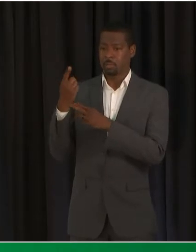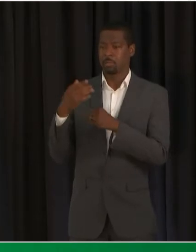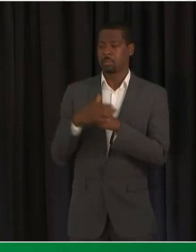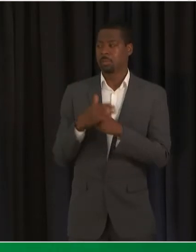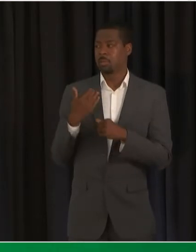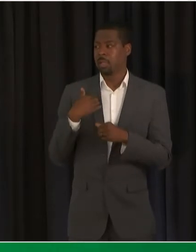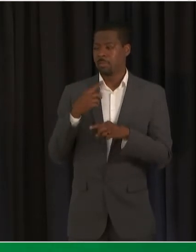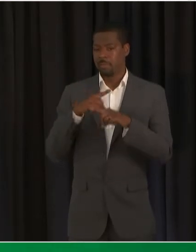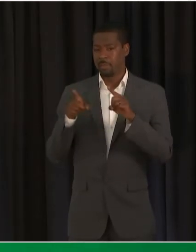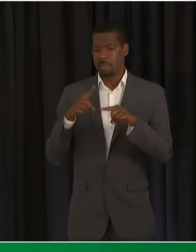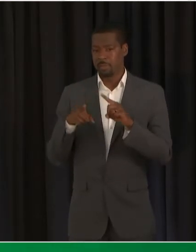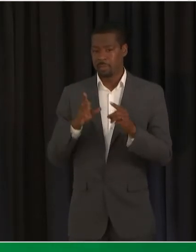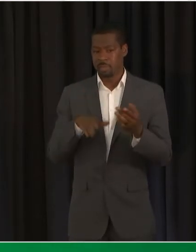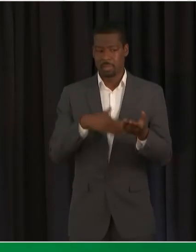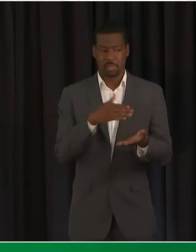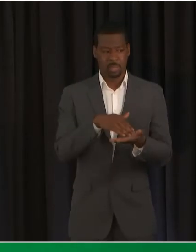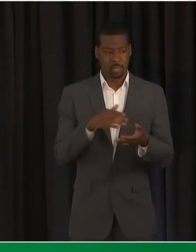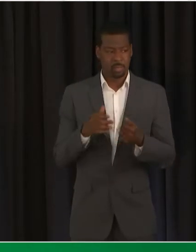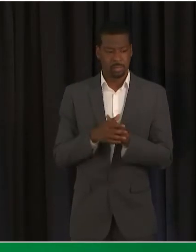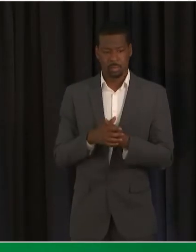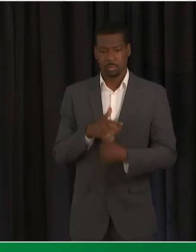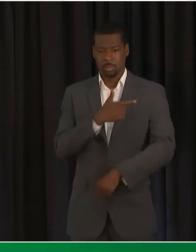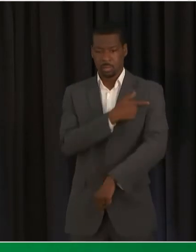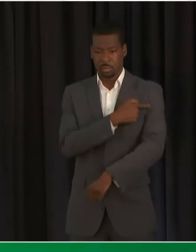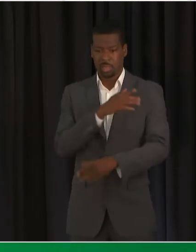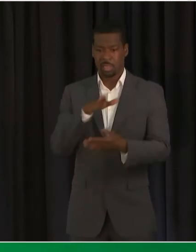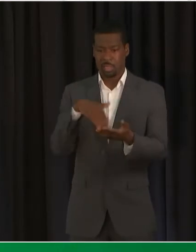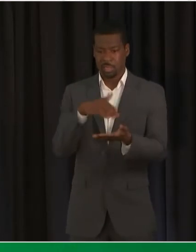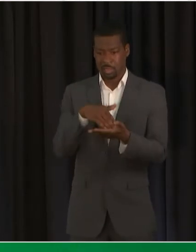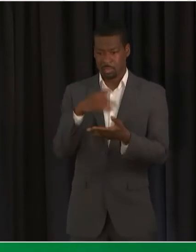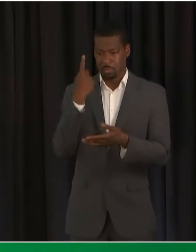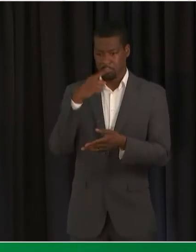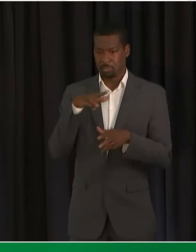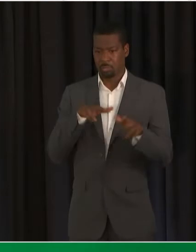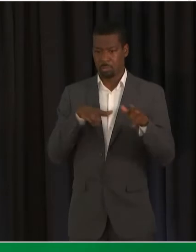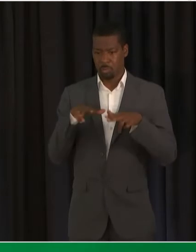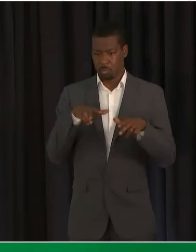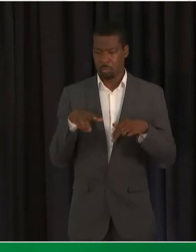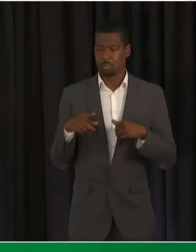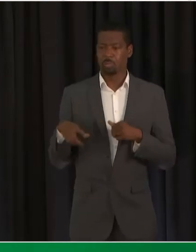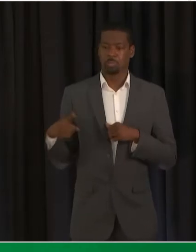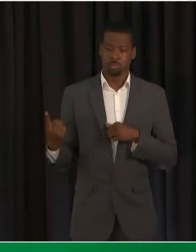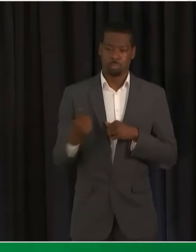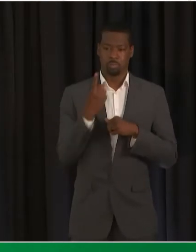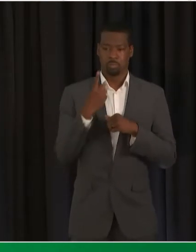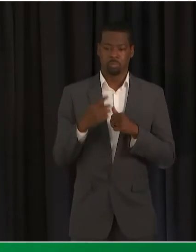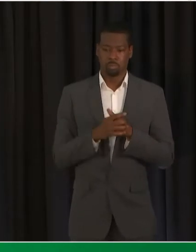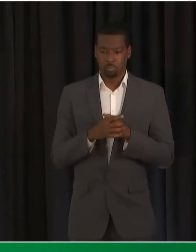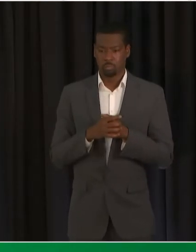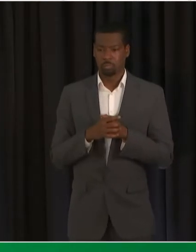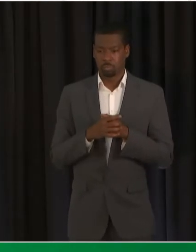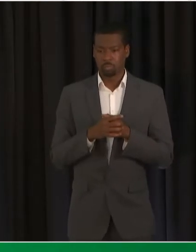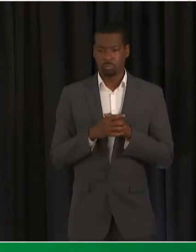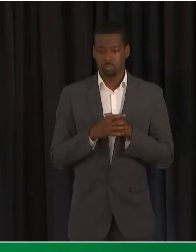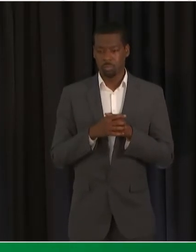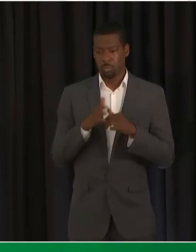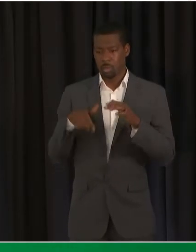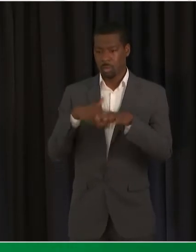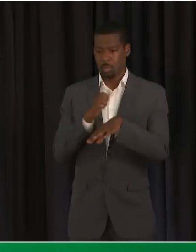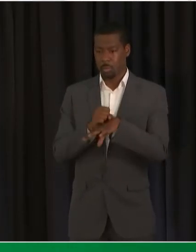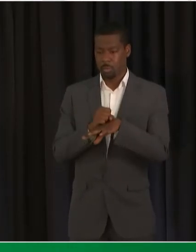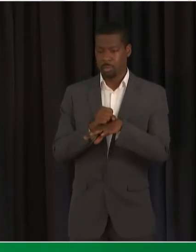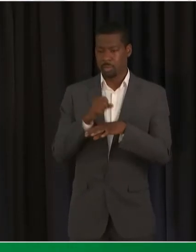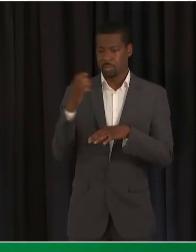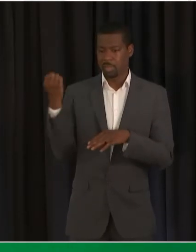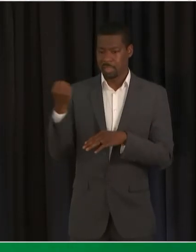the sites that, the vaccination sites that are available for walk-up appointments beginning on